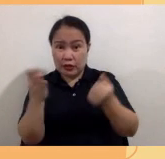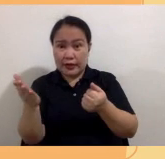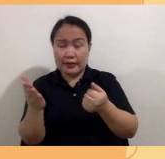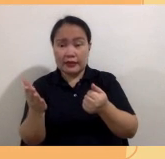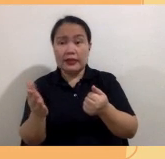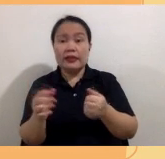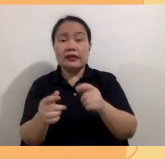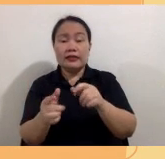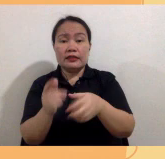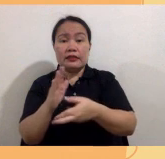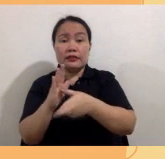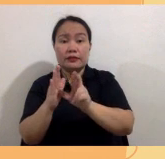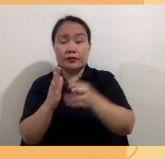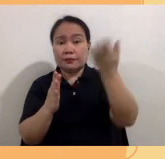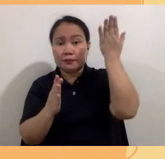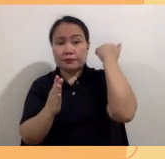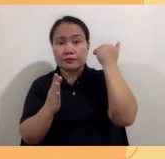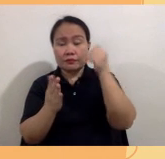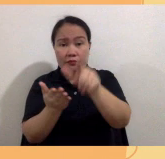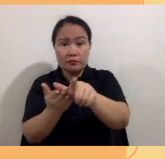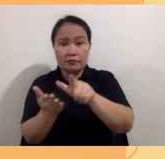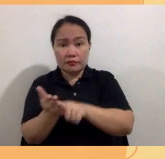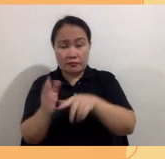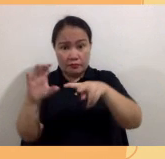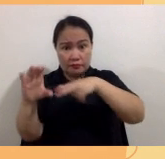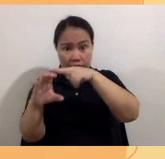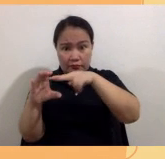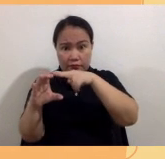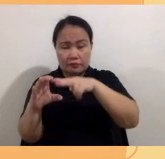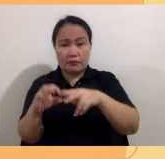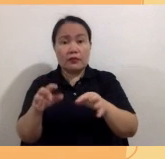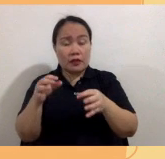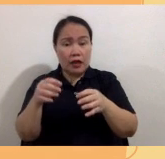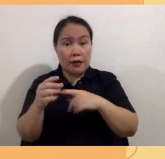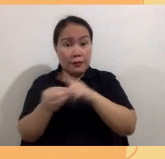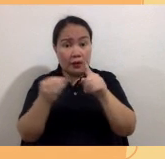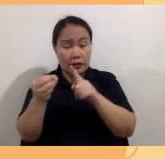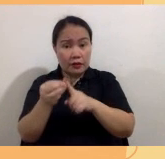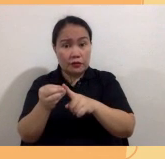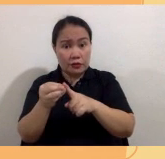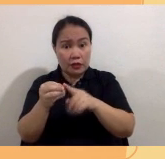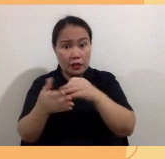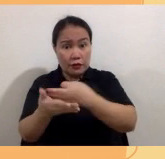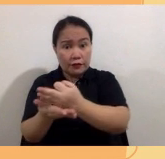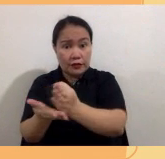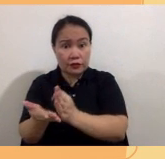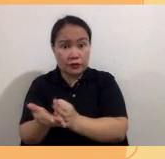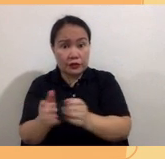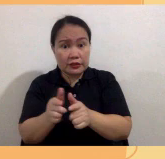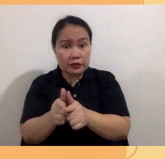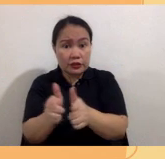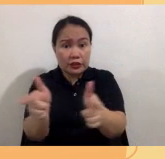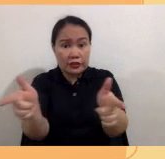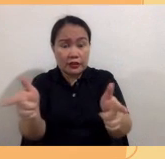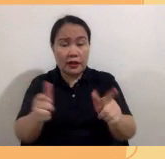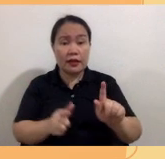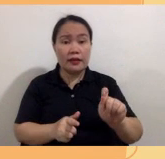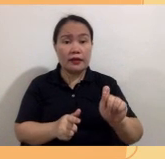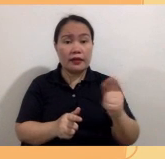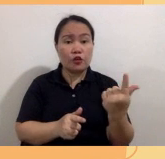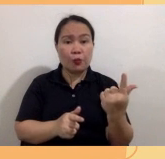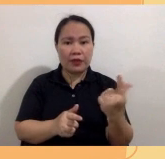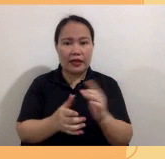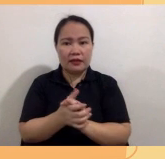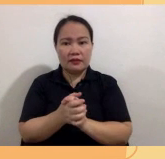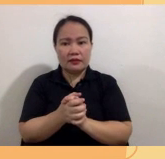para maalala at ma-recall kung paano mag-factor ng general trinomial. Okay, so now we have h